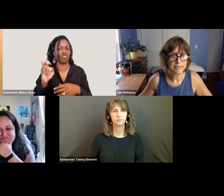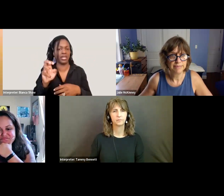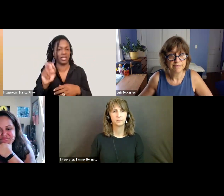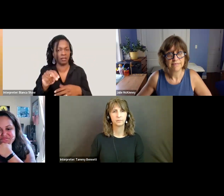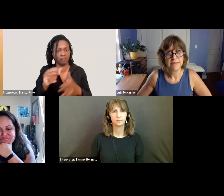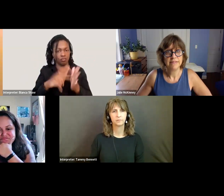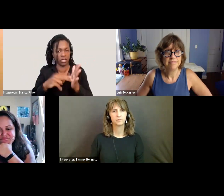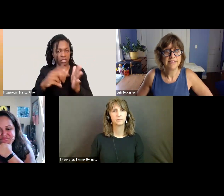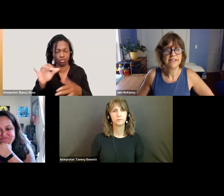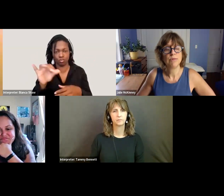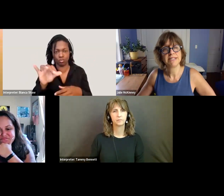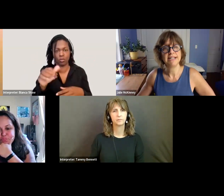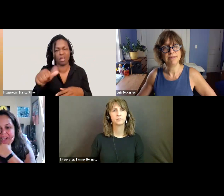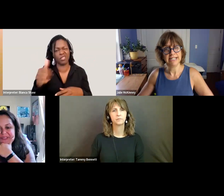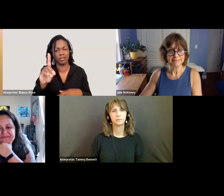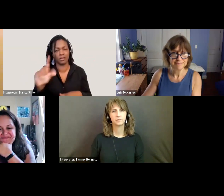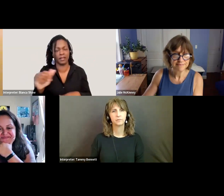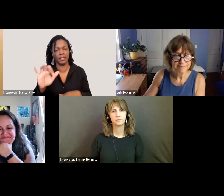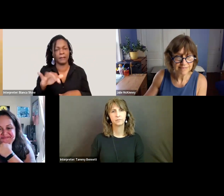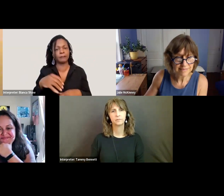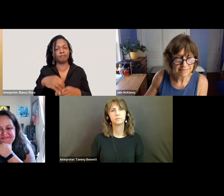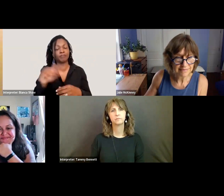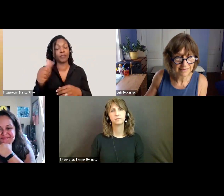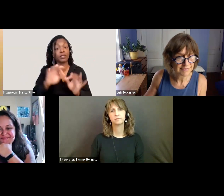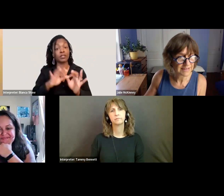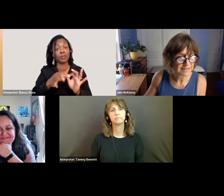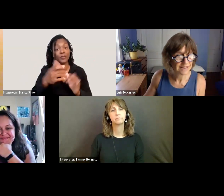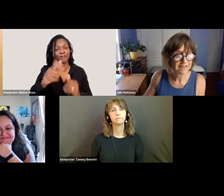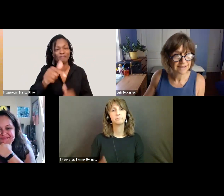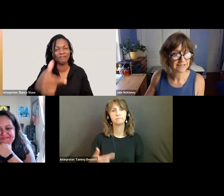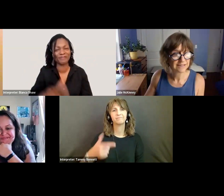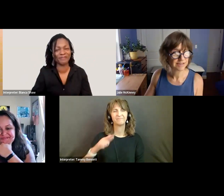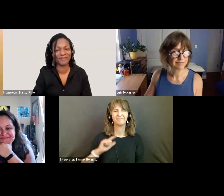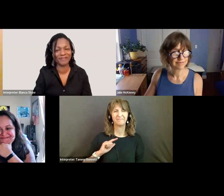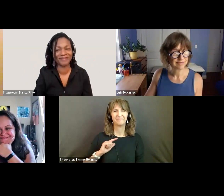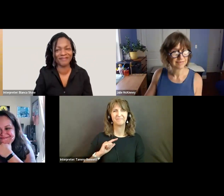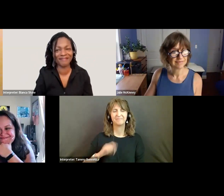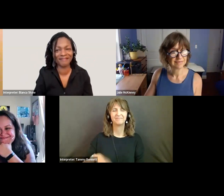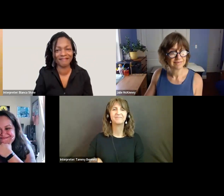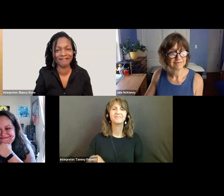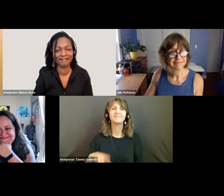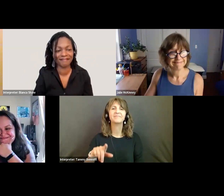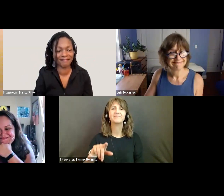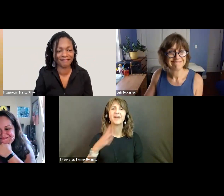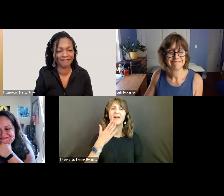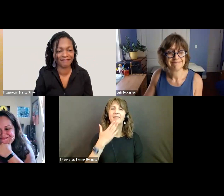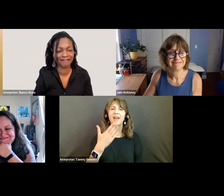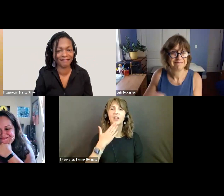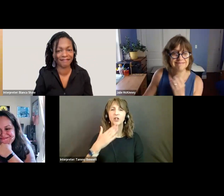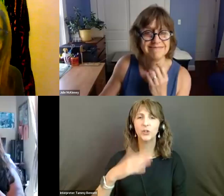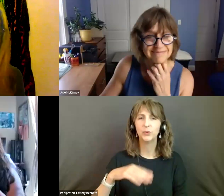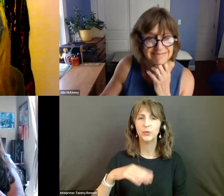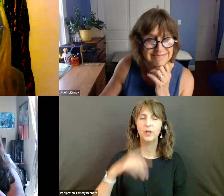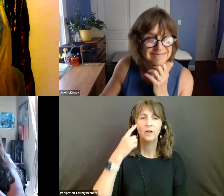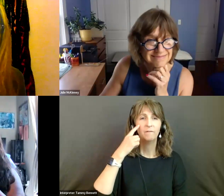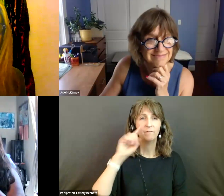their website reading. Thank you, Christina and Julie, for such an informative first